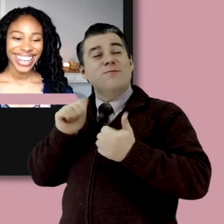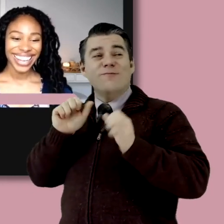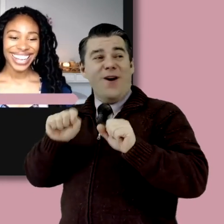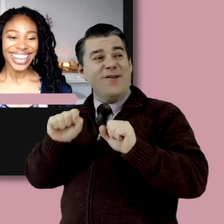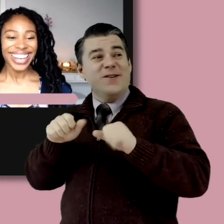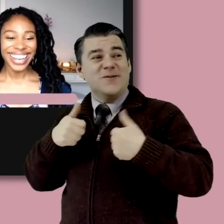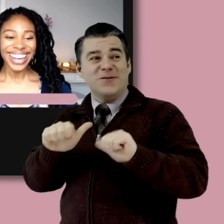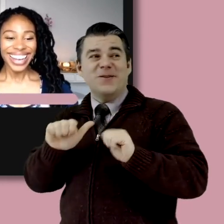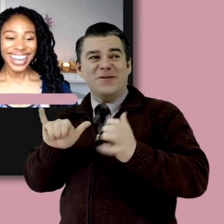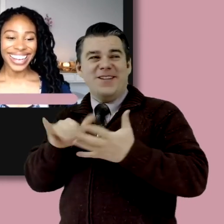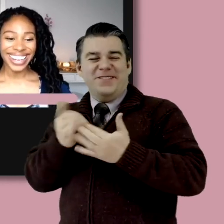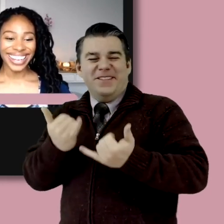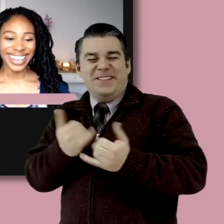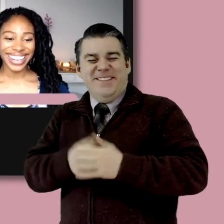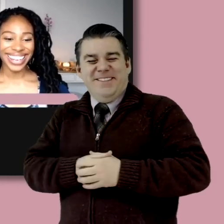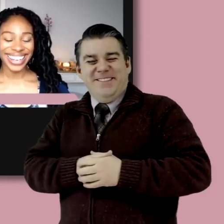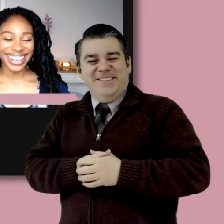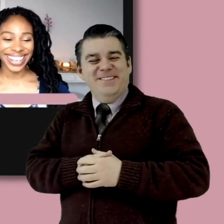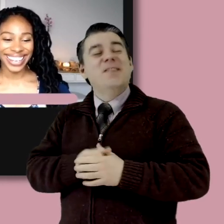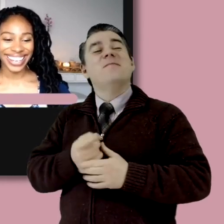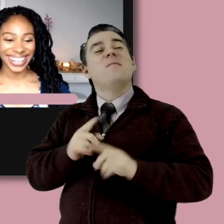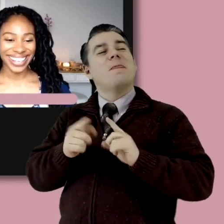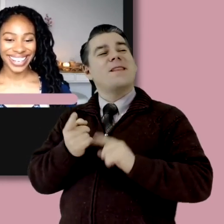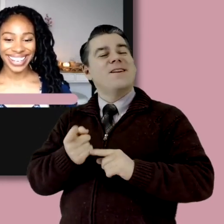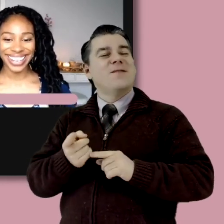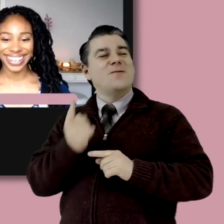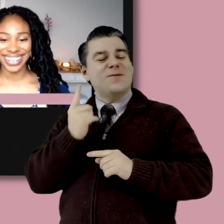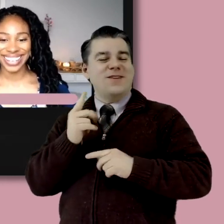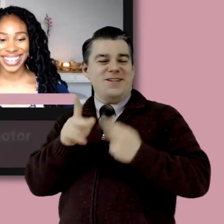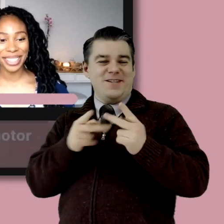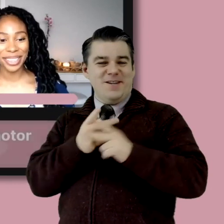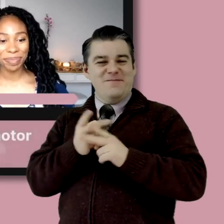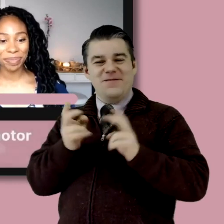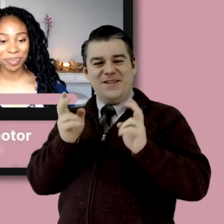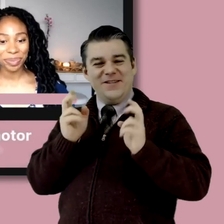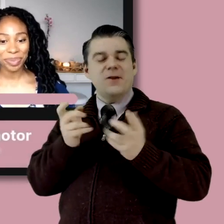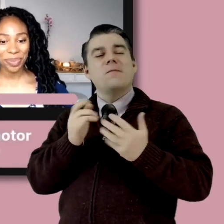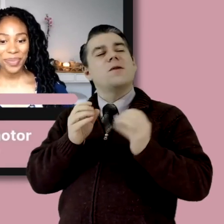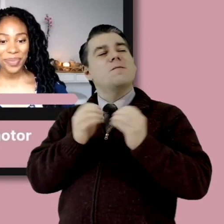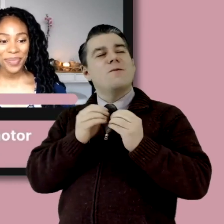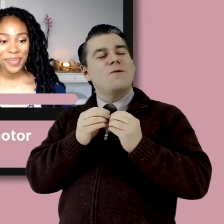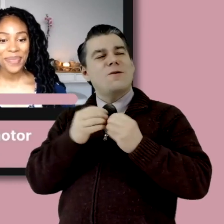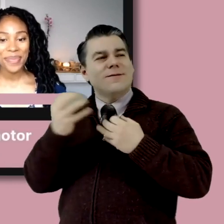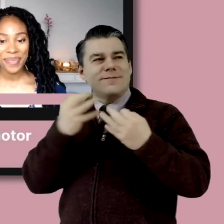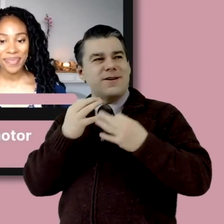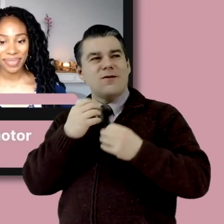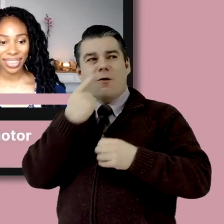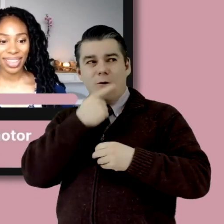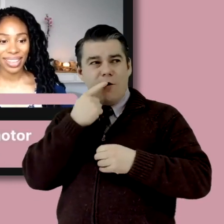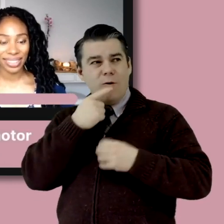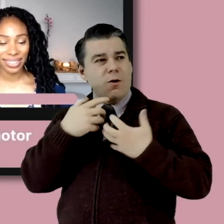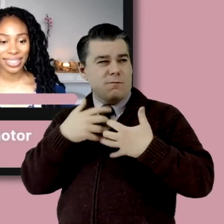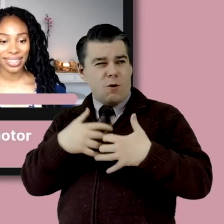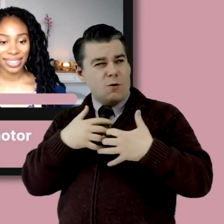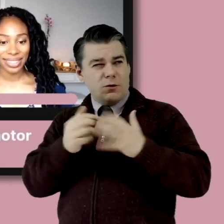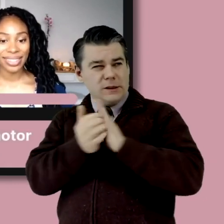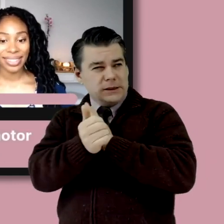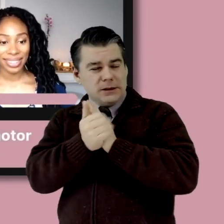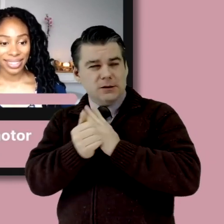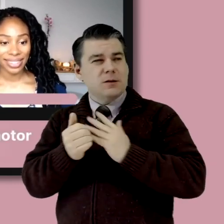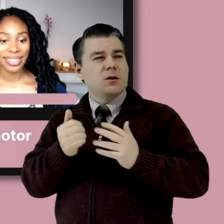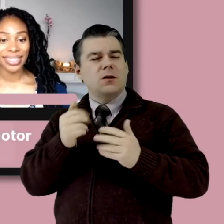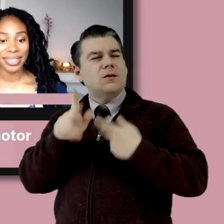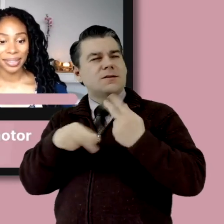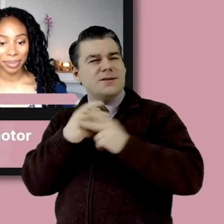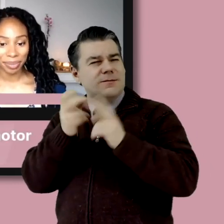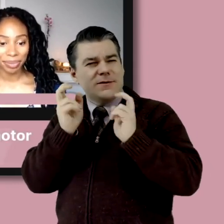probably trying to do it behind the scenes. But what types of issues, could you tell us a little bit more about oral motor skills? What types